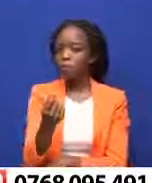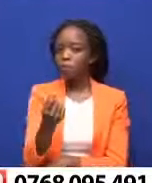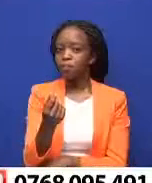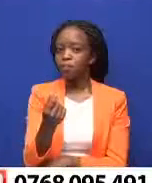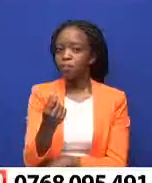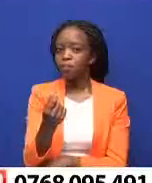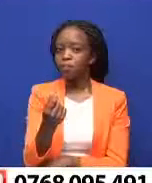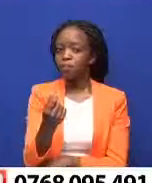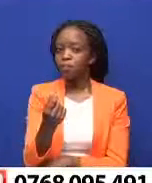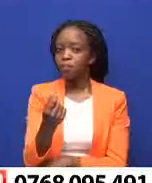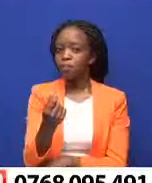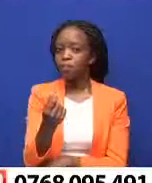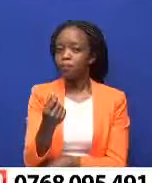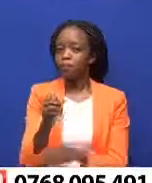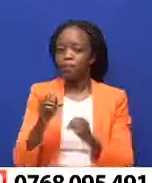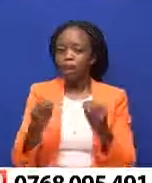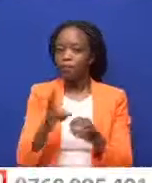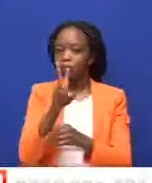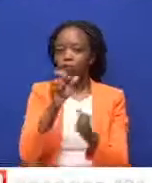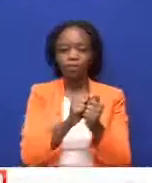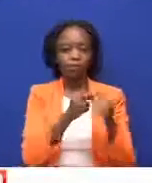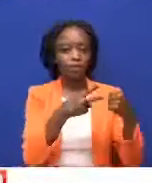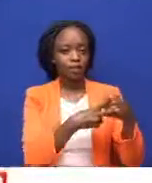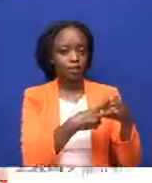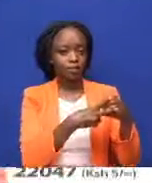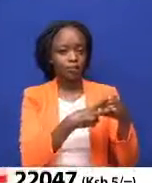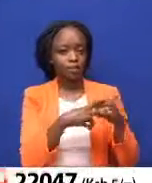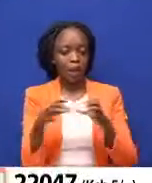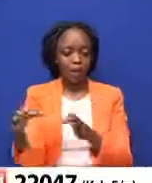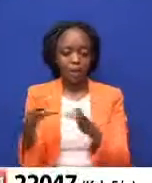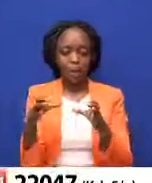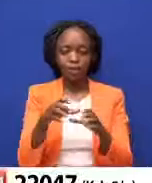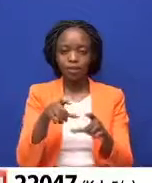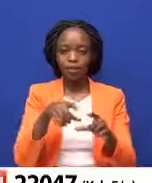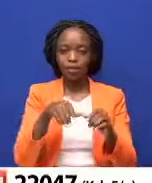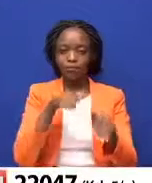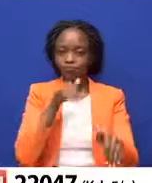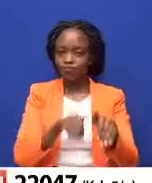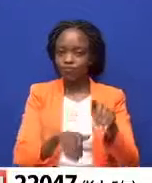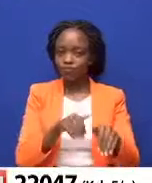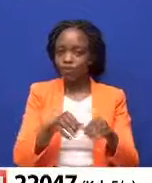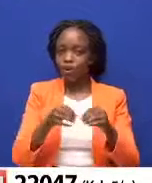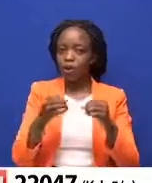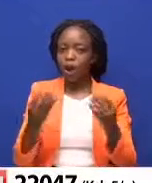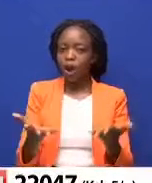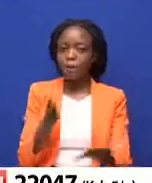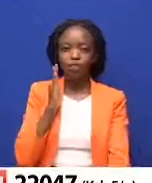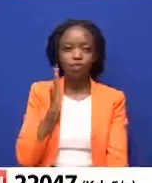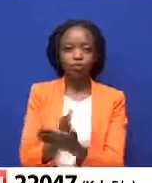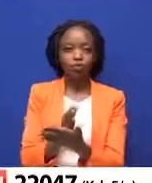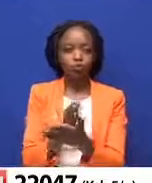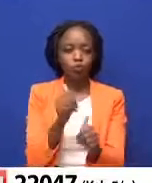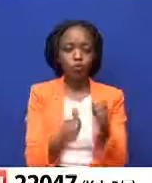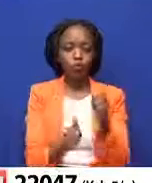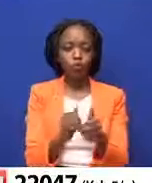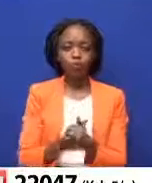fiddling in the 2017 party nominations. How much of this is true?